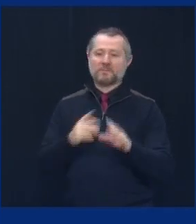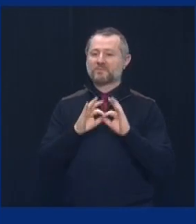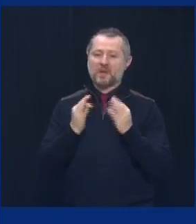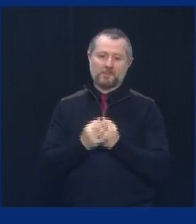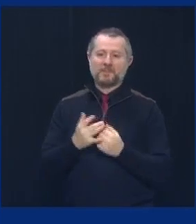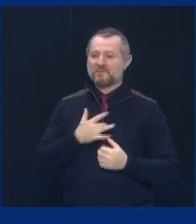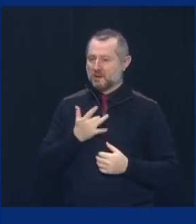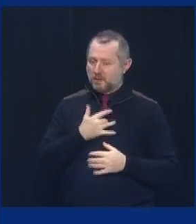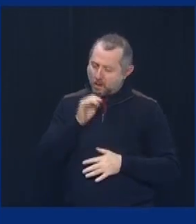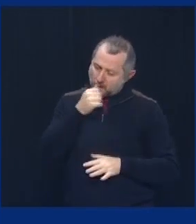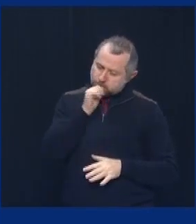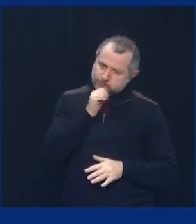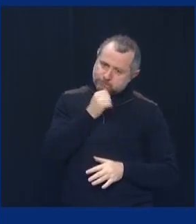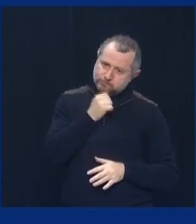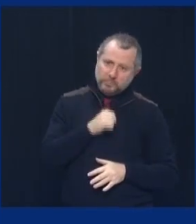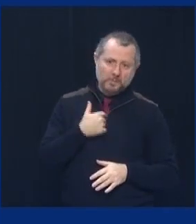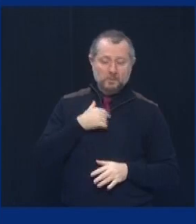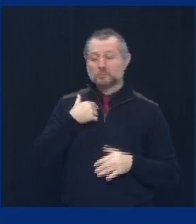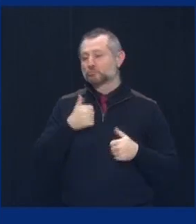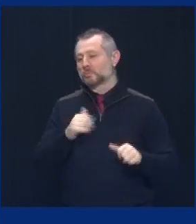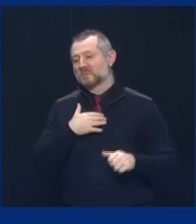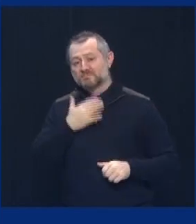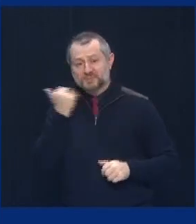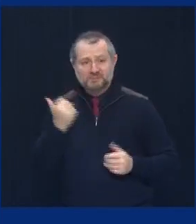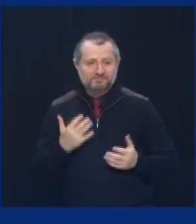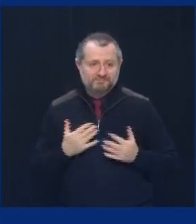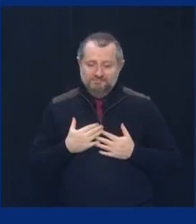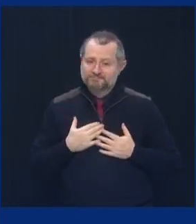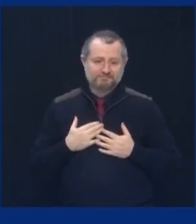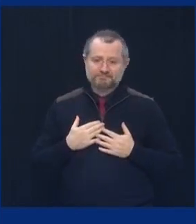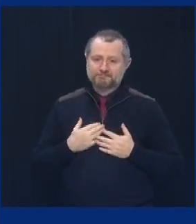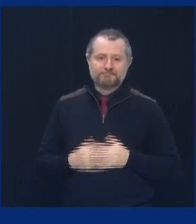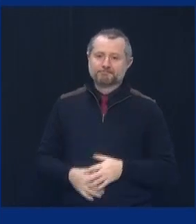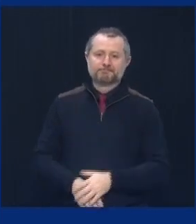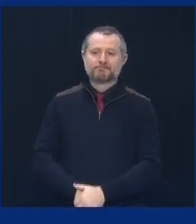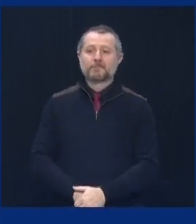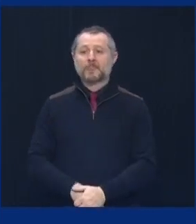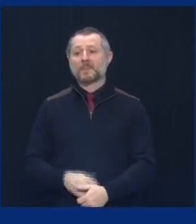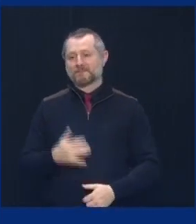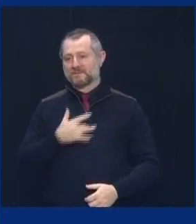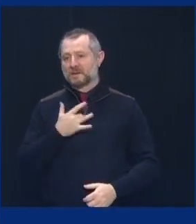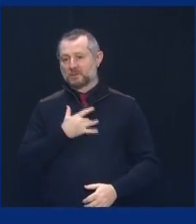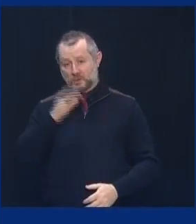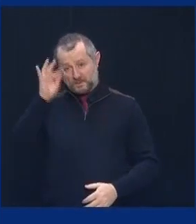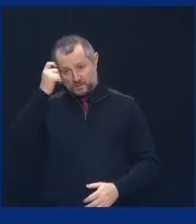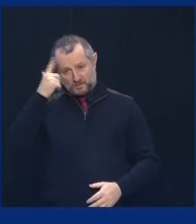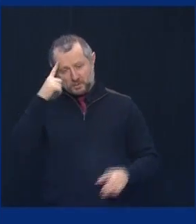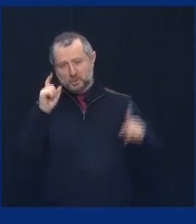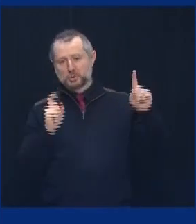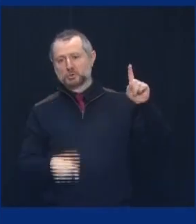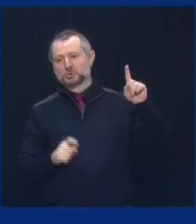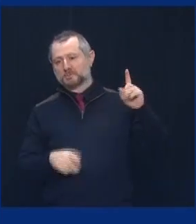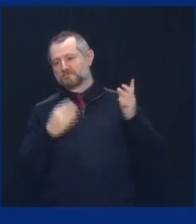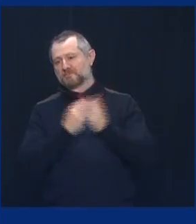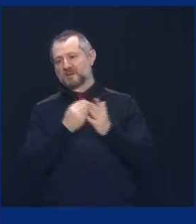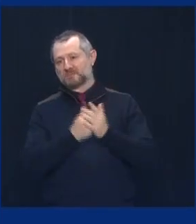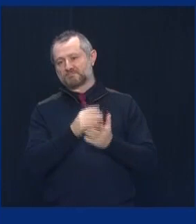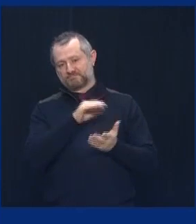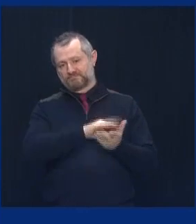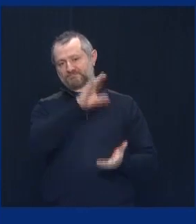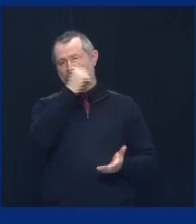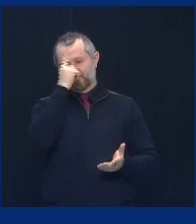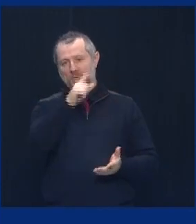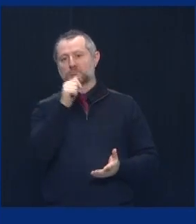all doing what we can. I said I believe the federal government should include subsidies for bars and